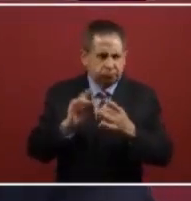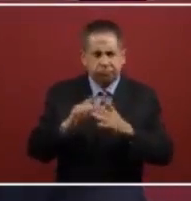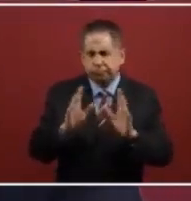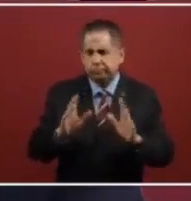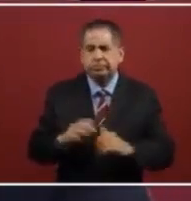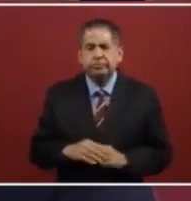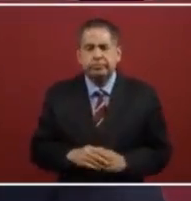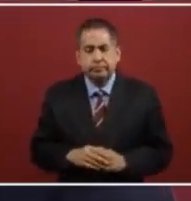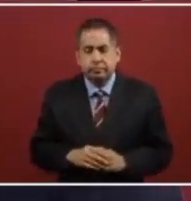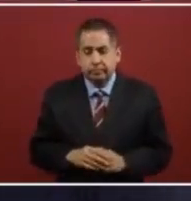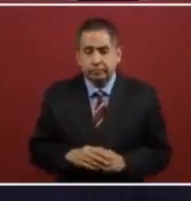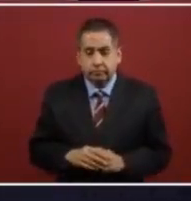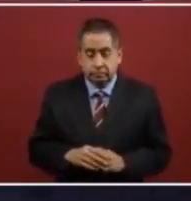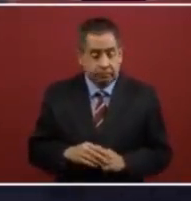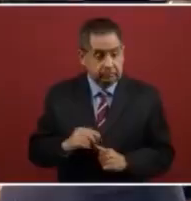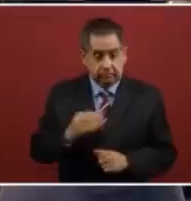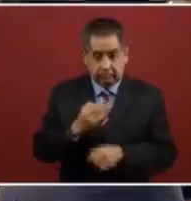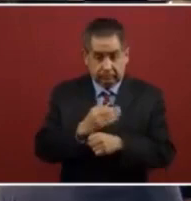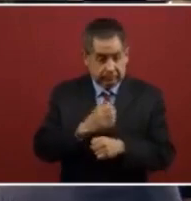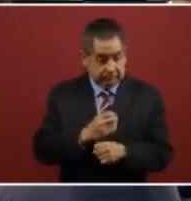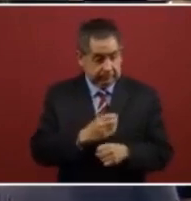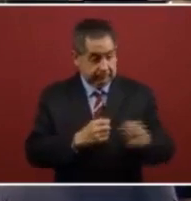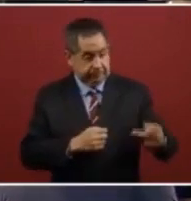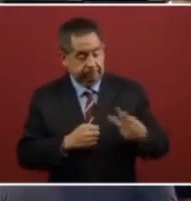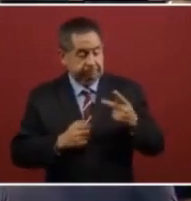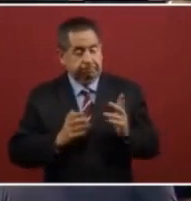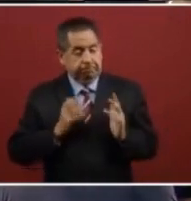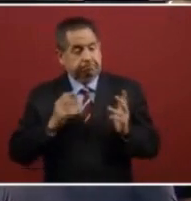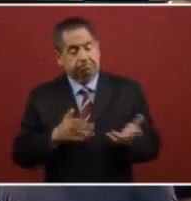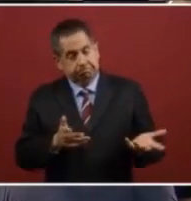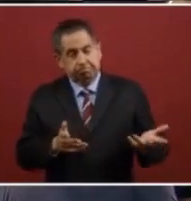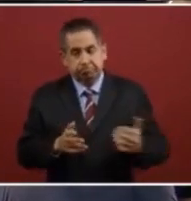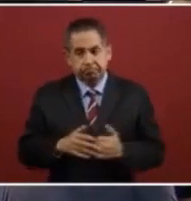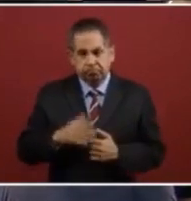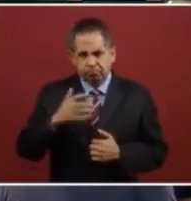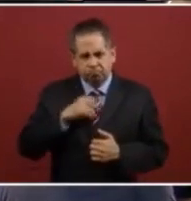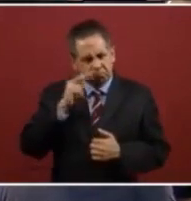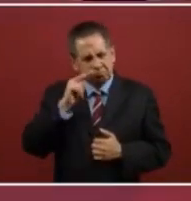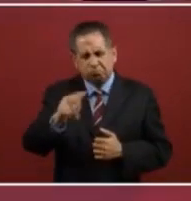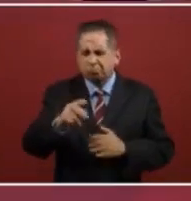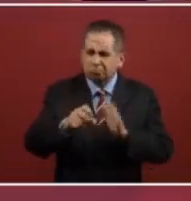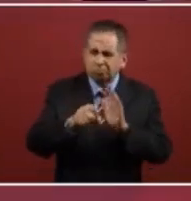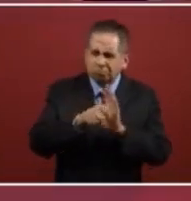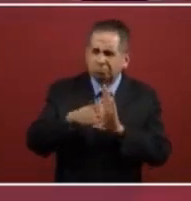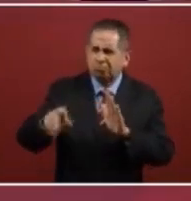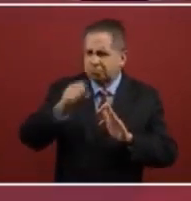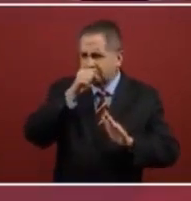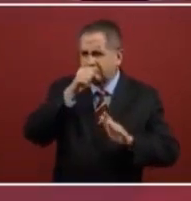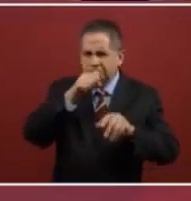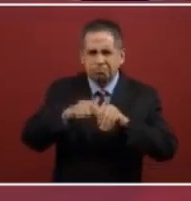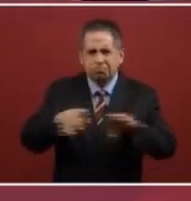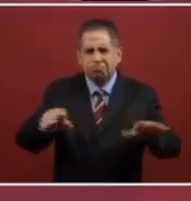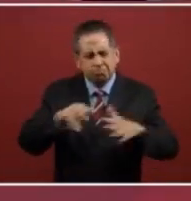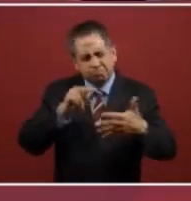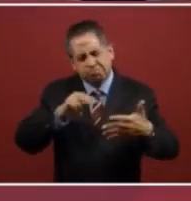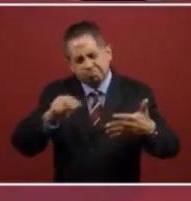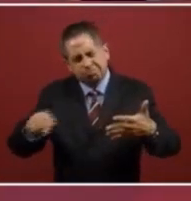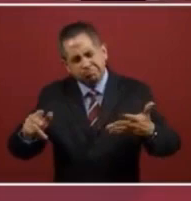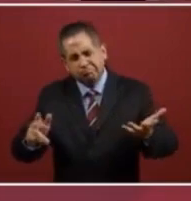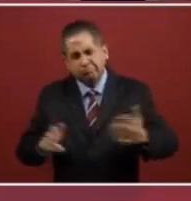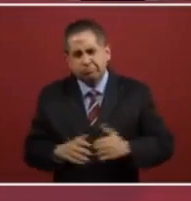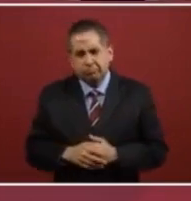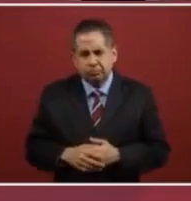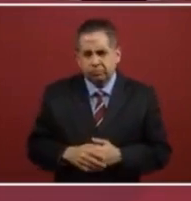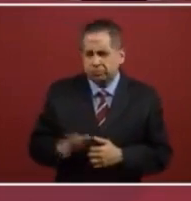He says hasta ahora que me he preguntan. says until they asked me, I was wondering estuve about it, viendo las notas. and I was reviewing the notes,